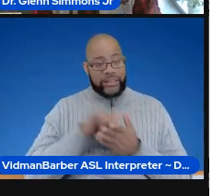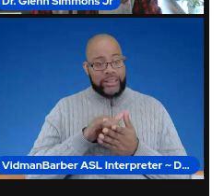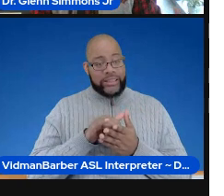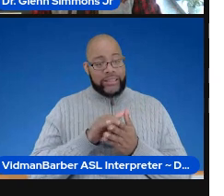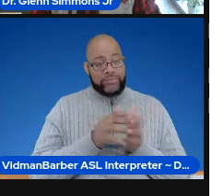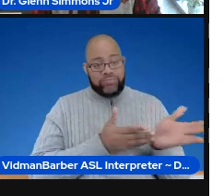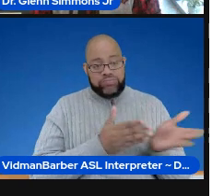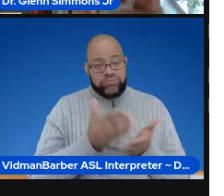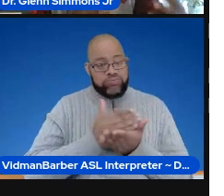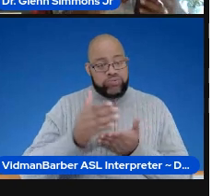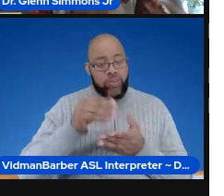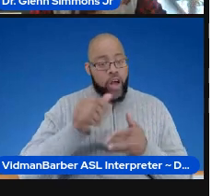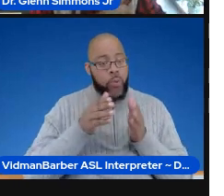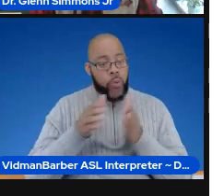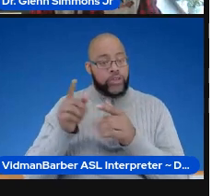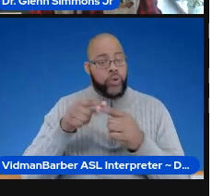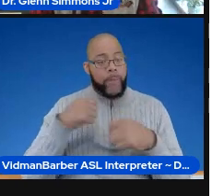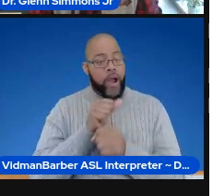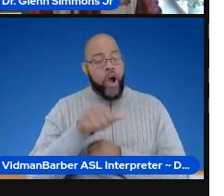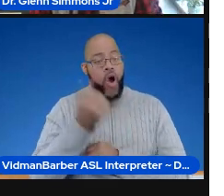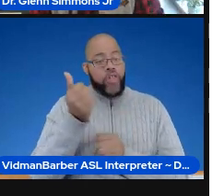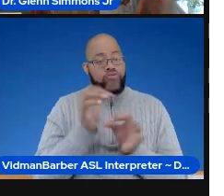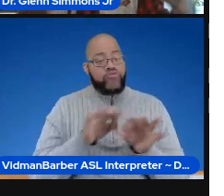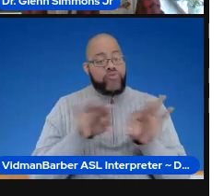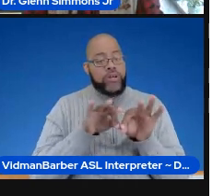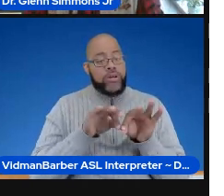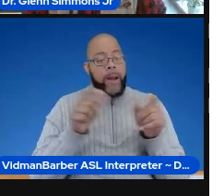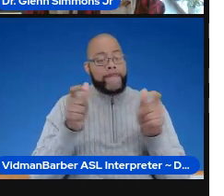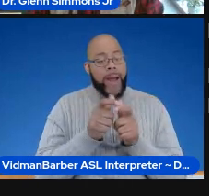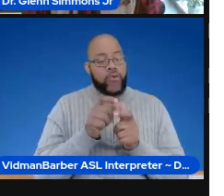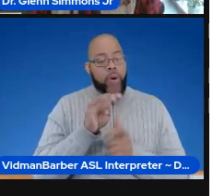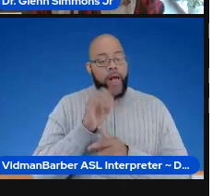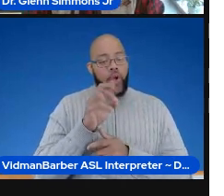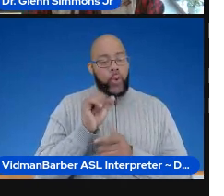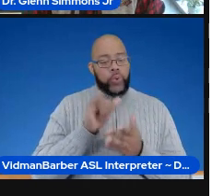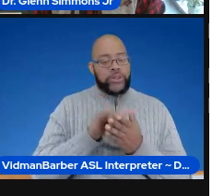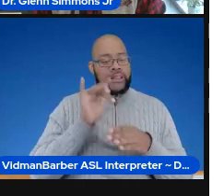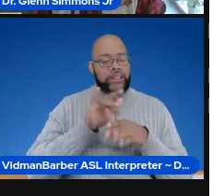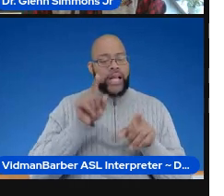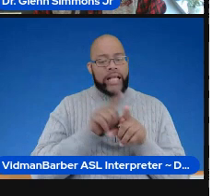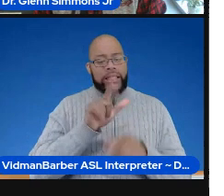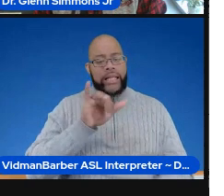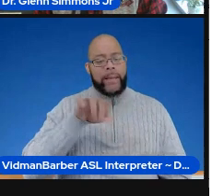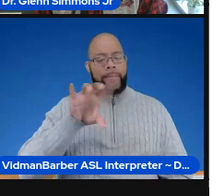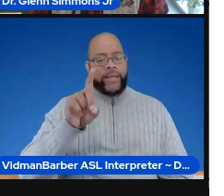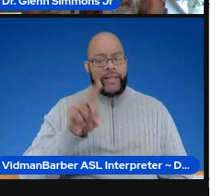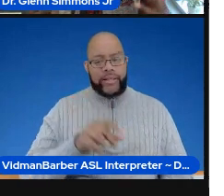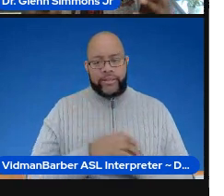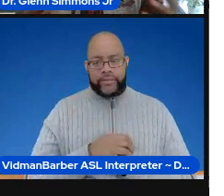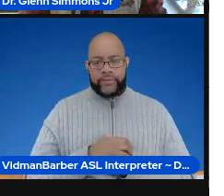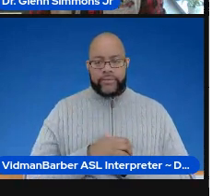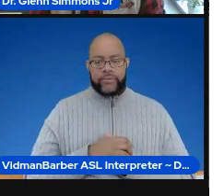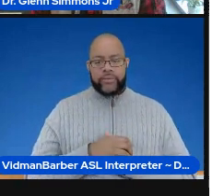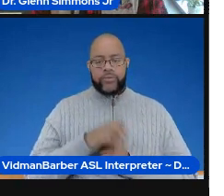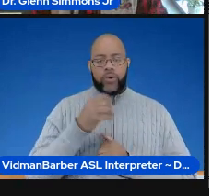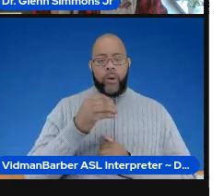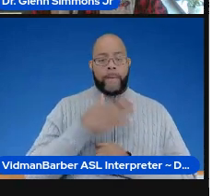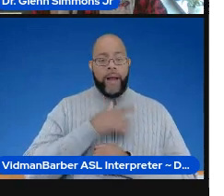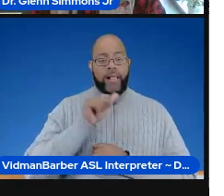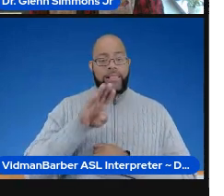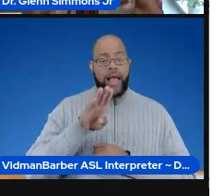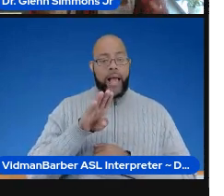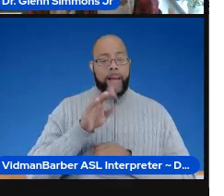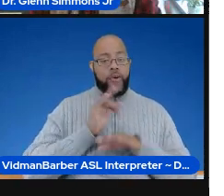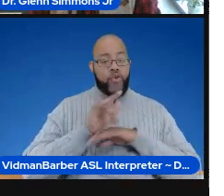off into other pathways to make other critical macromolecules, such as lipids. And so my laboratory